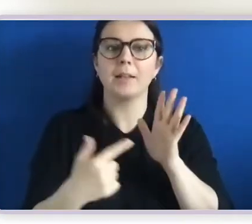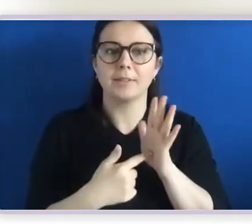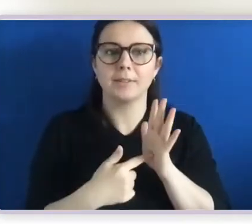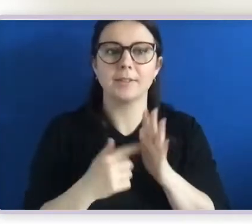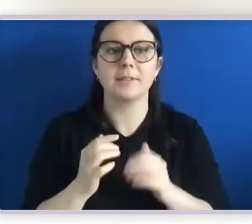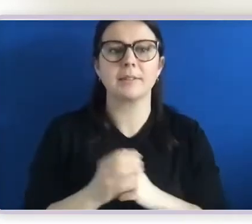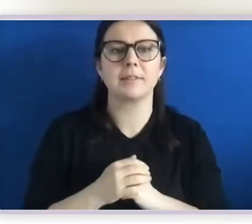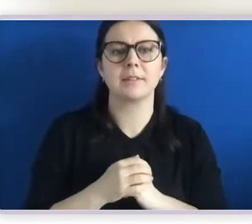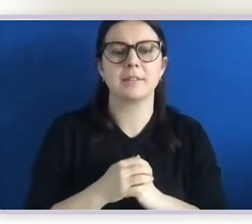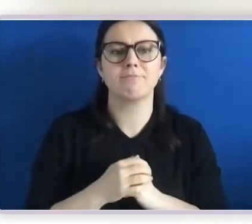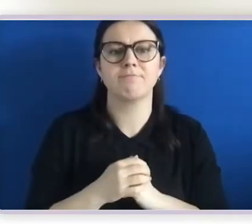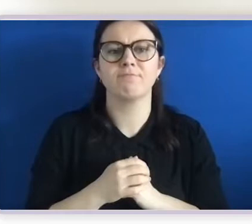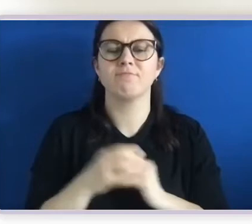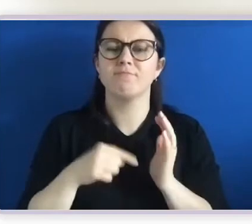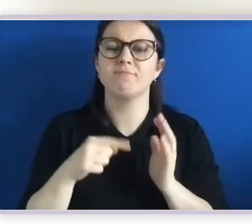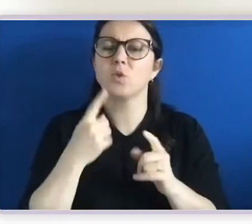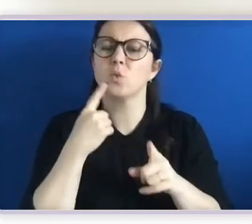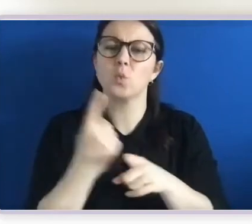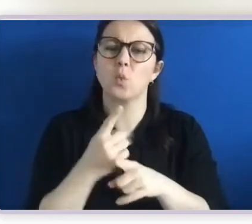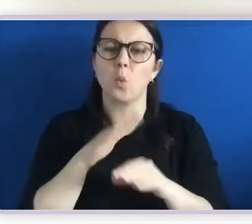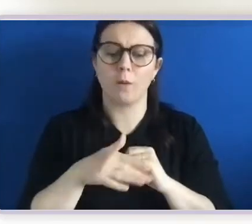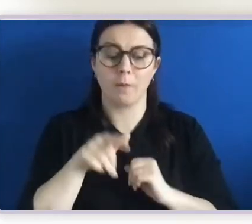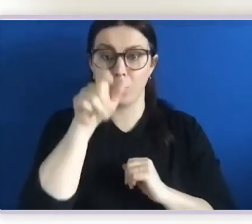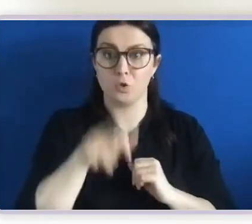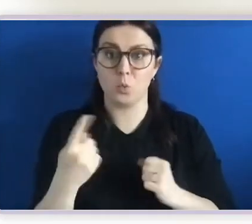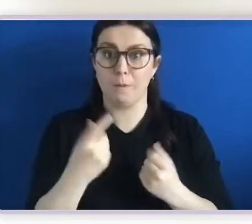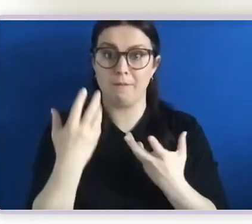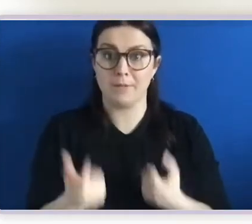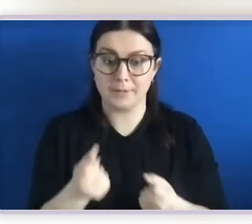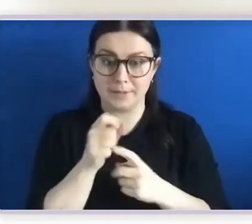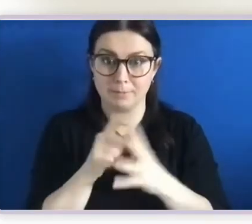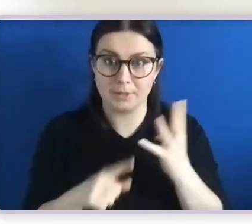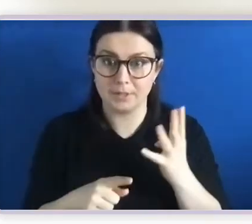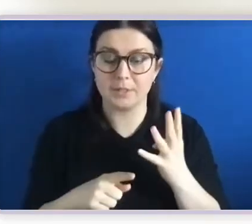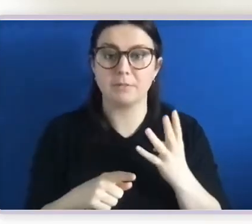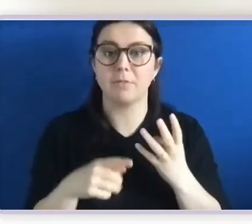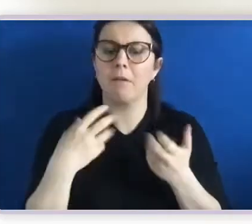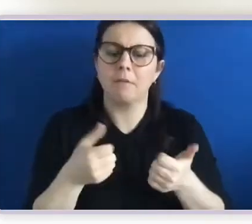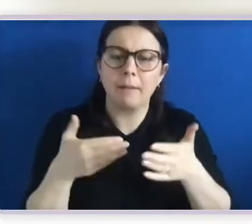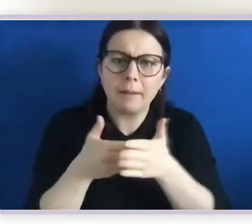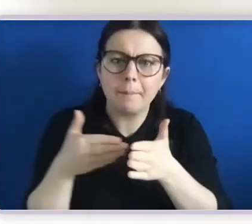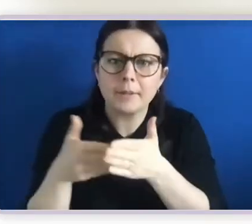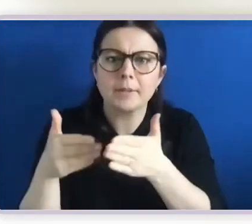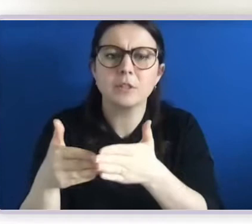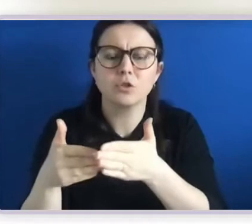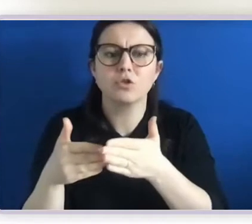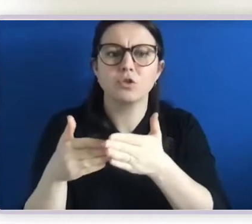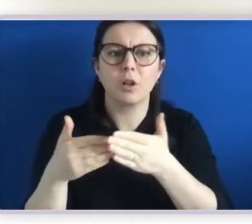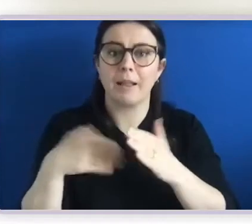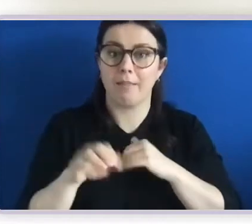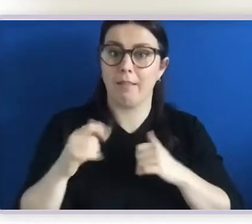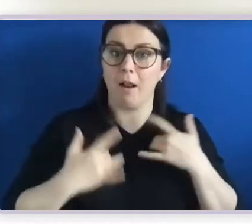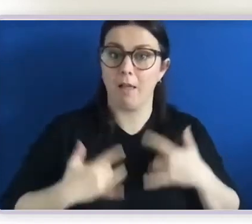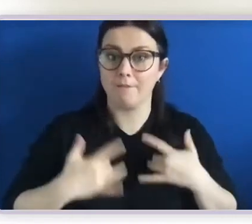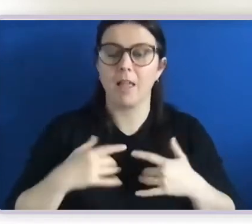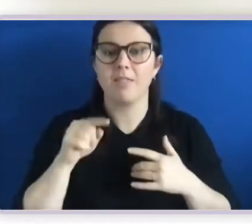It refers to someone who their disability or limitation is something that would be regarded to be permanent